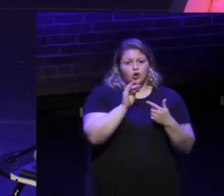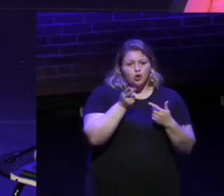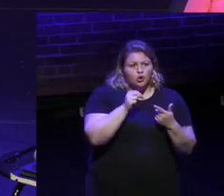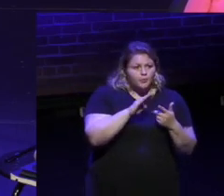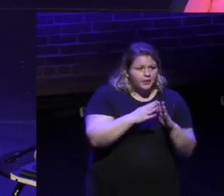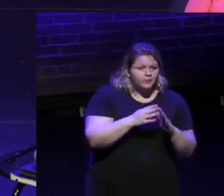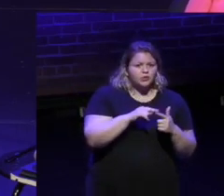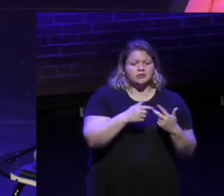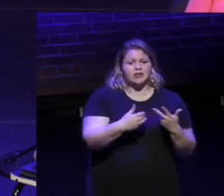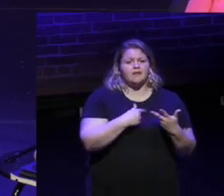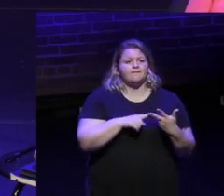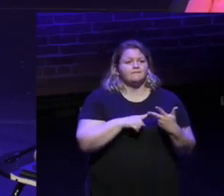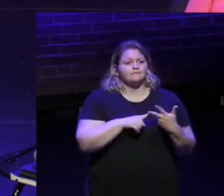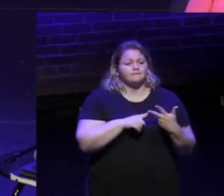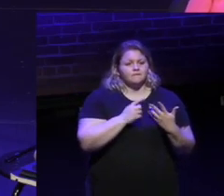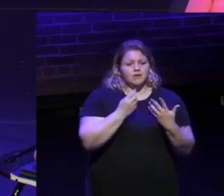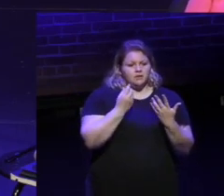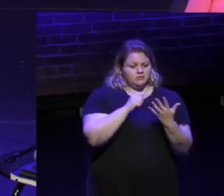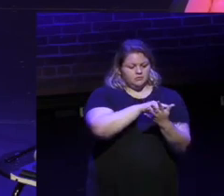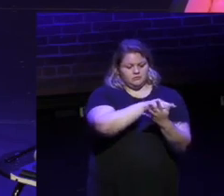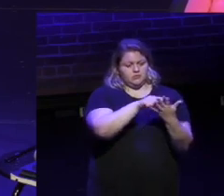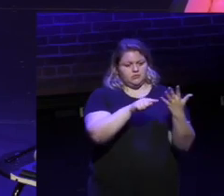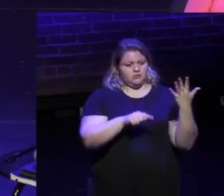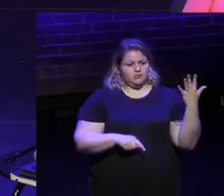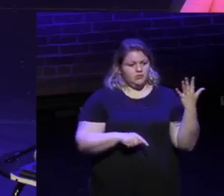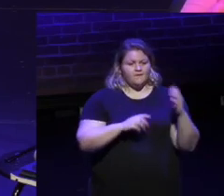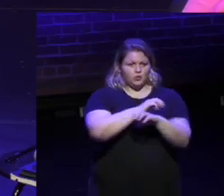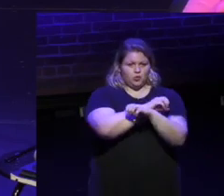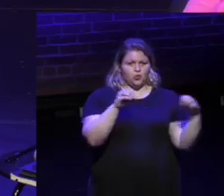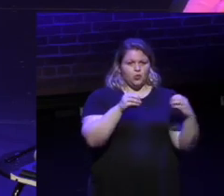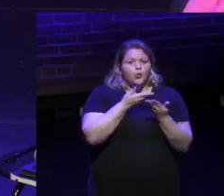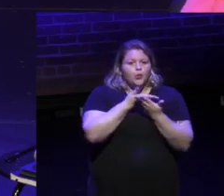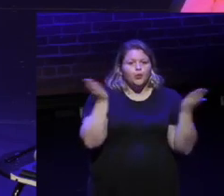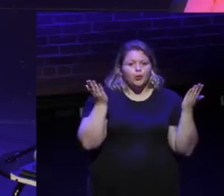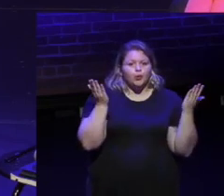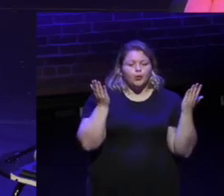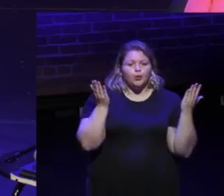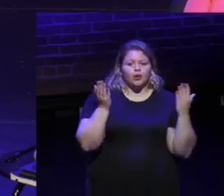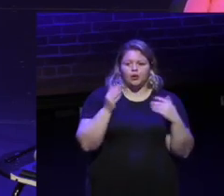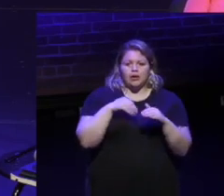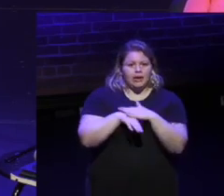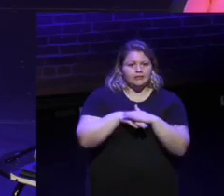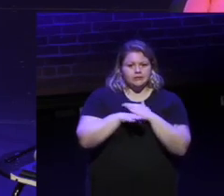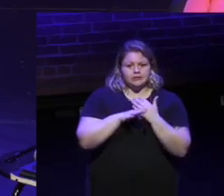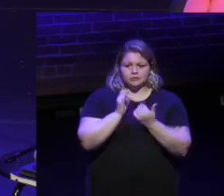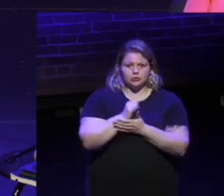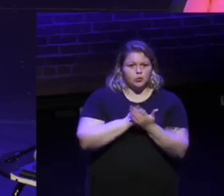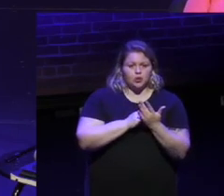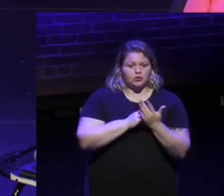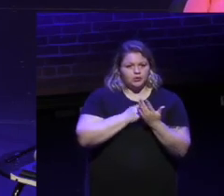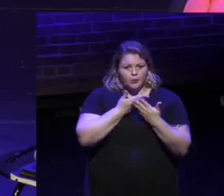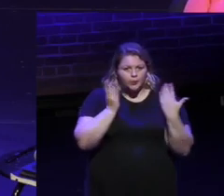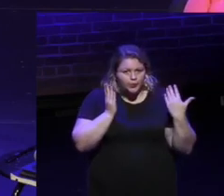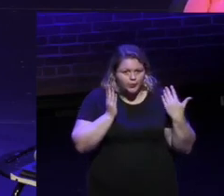that are locked out of systemically locked out of access to arts support,